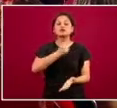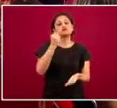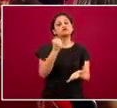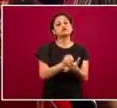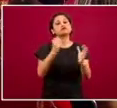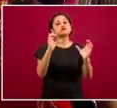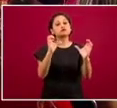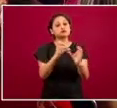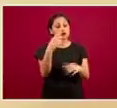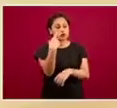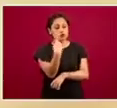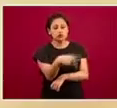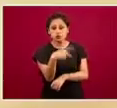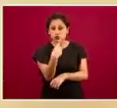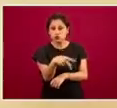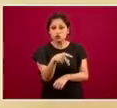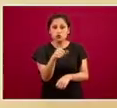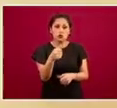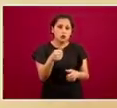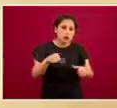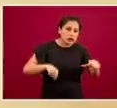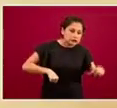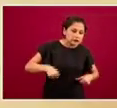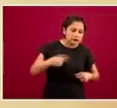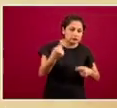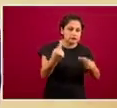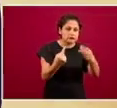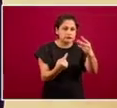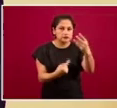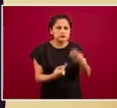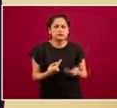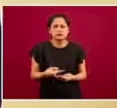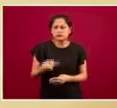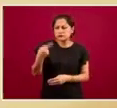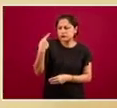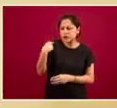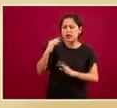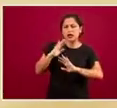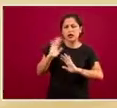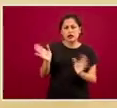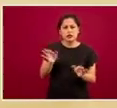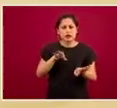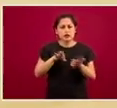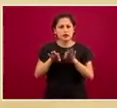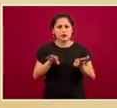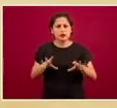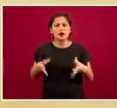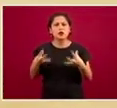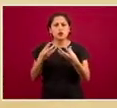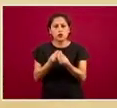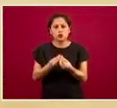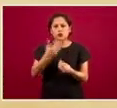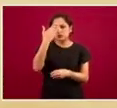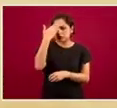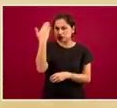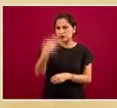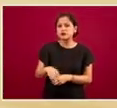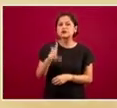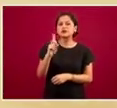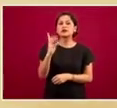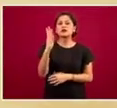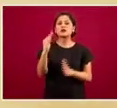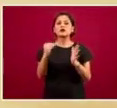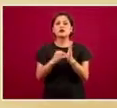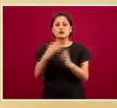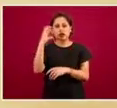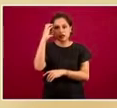and we are the one who certify the different processes and different certificates within private hospitals as well. So we have recognized